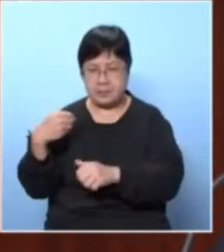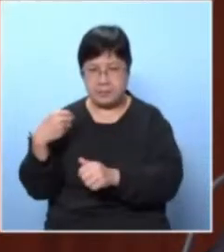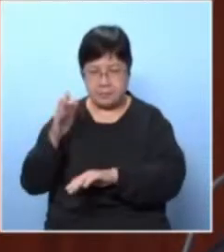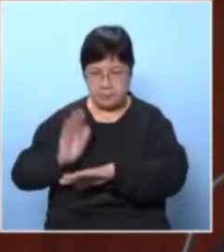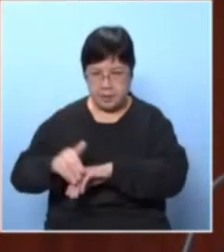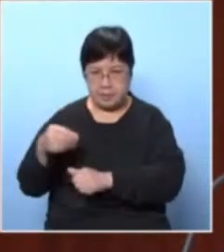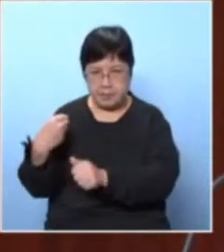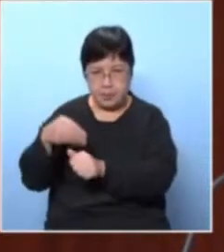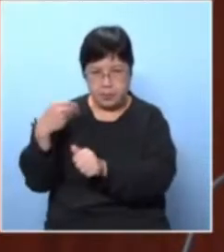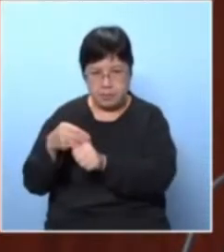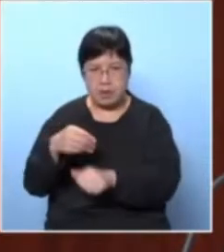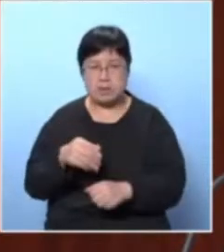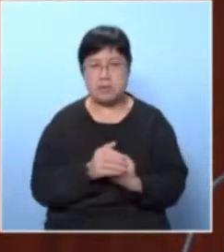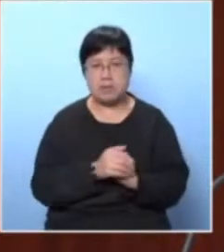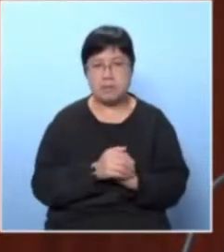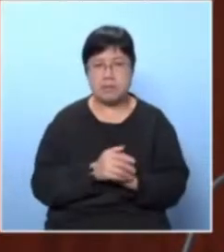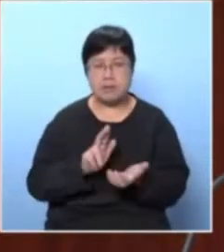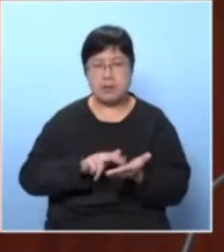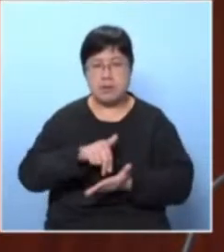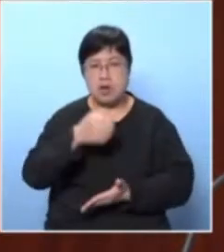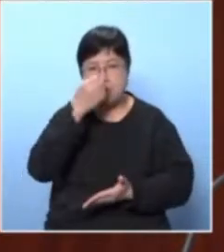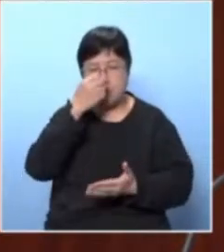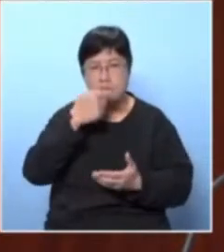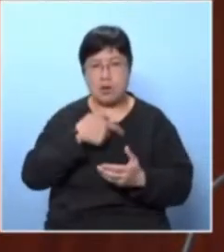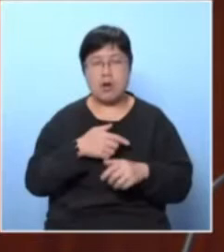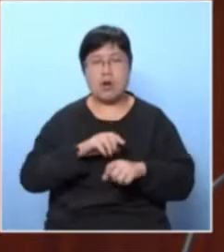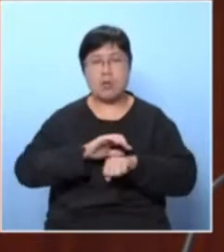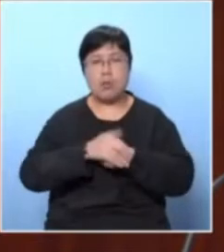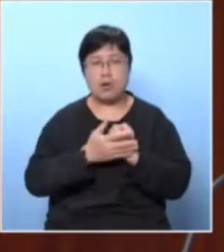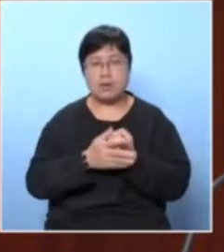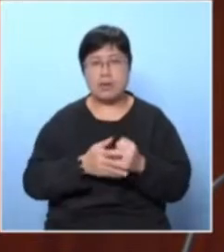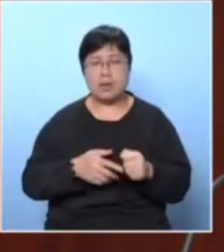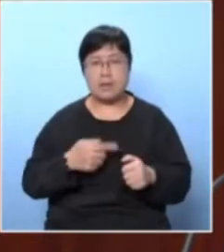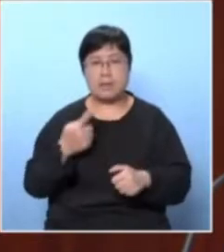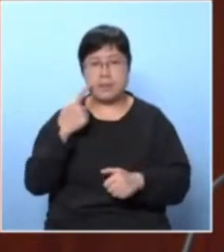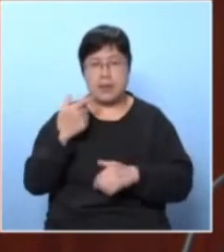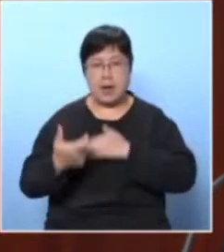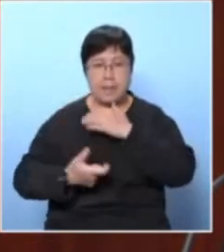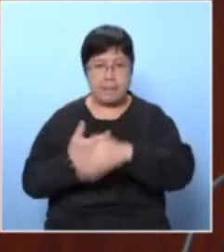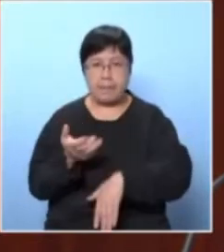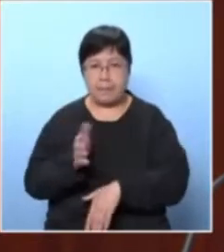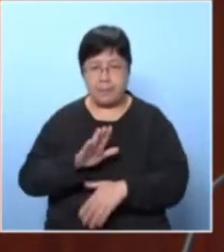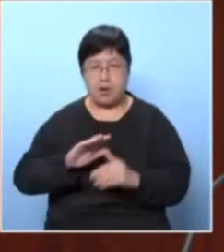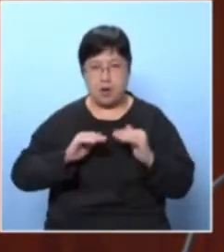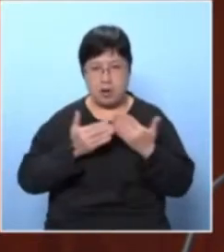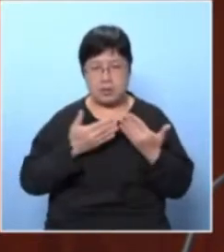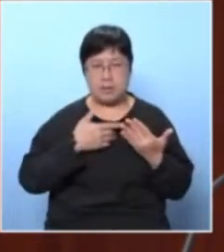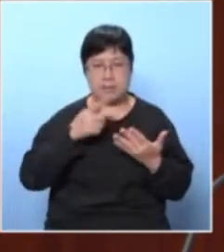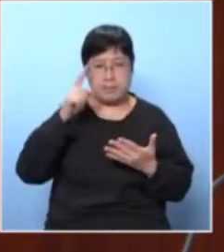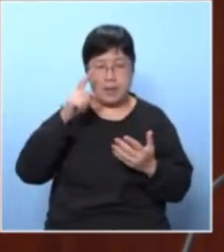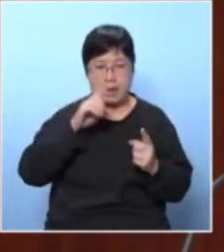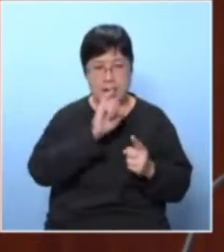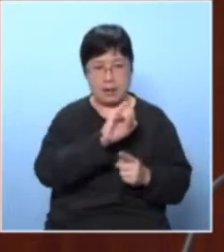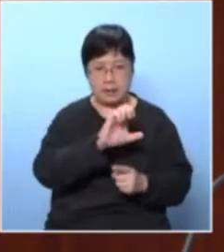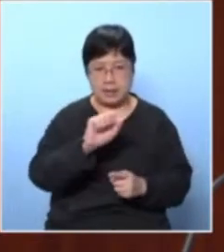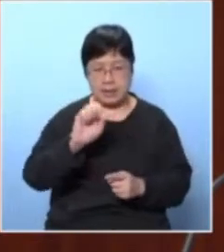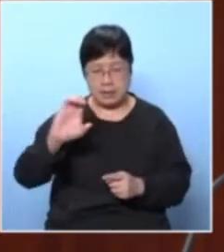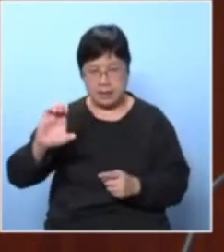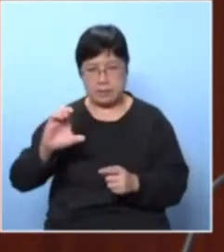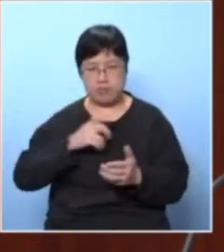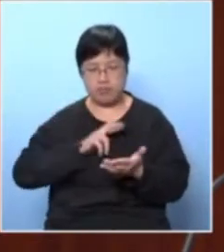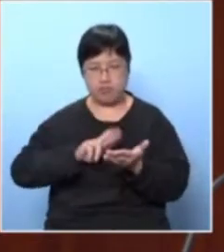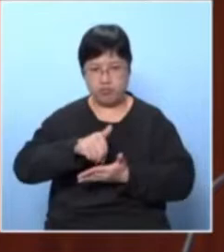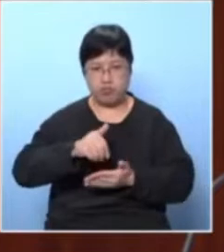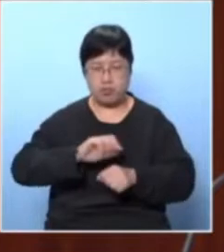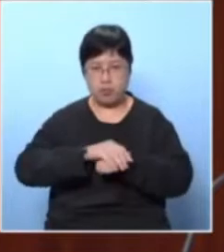international law, common law, civil law, and the country's legal system. Establish the Hong Kong International Academy Against Corruption. The